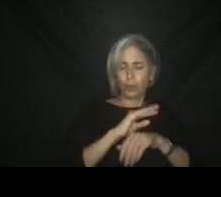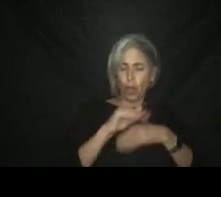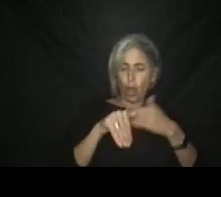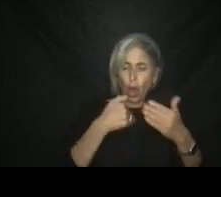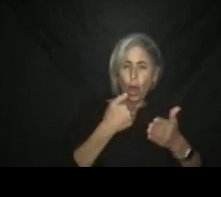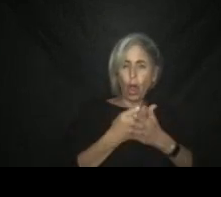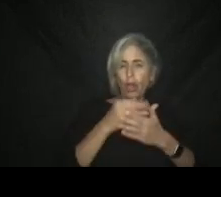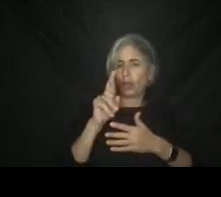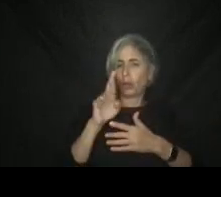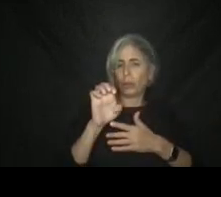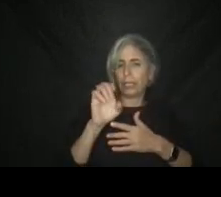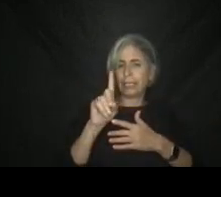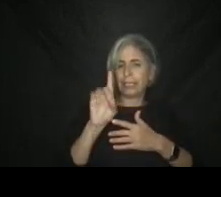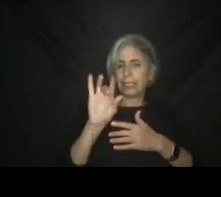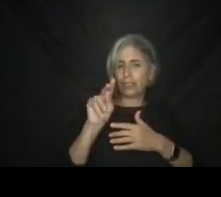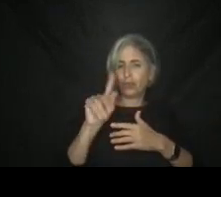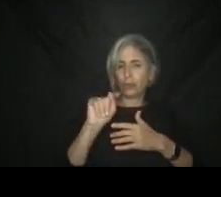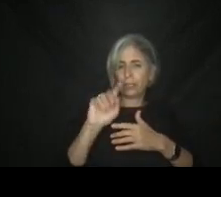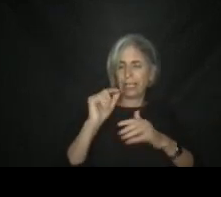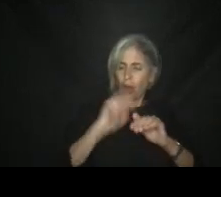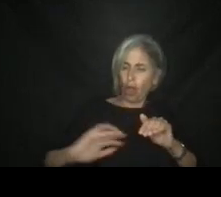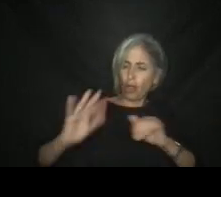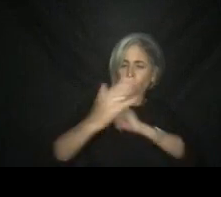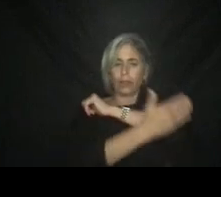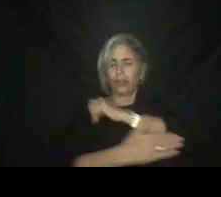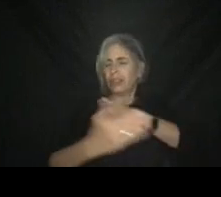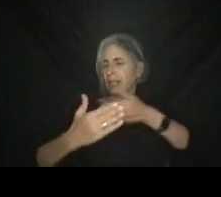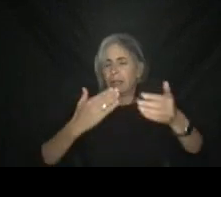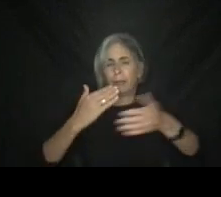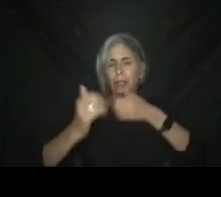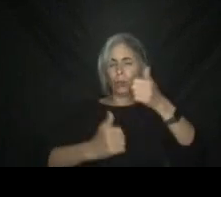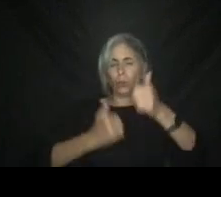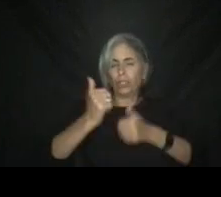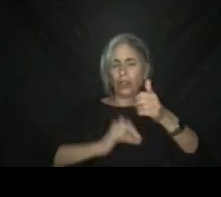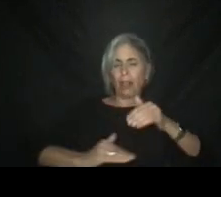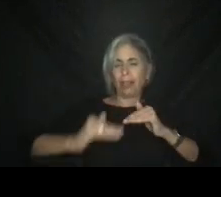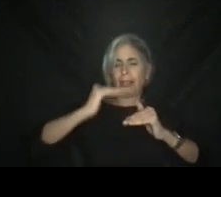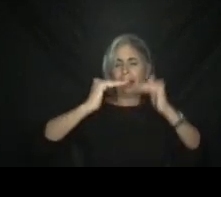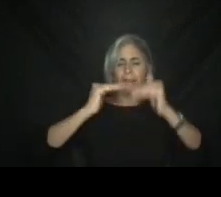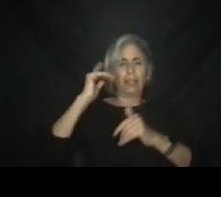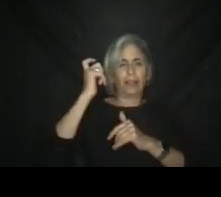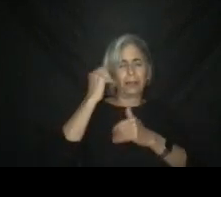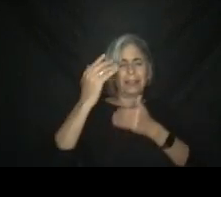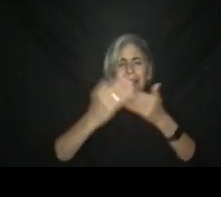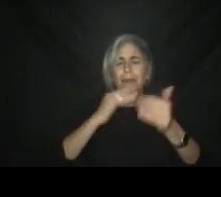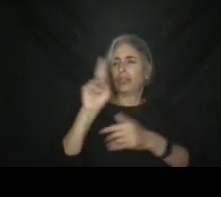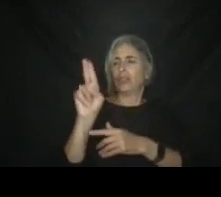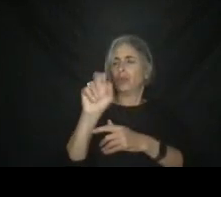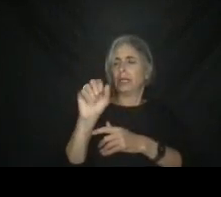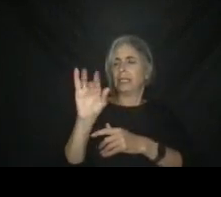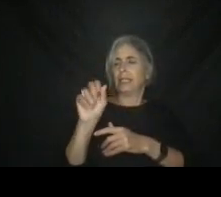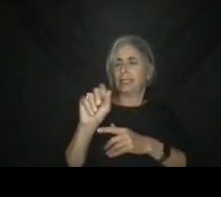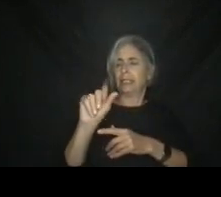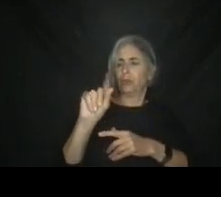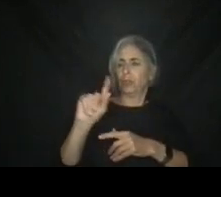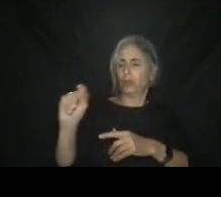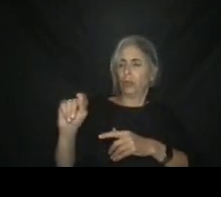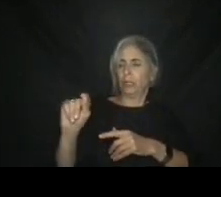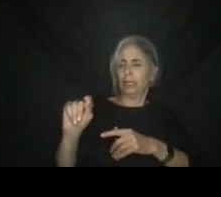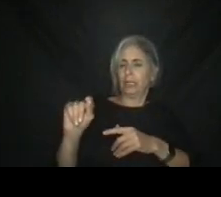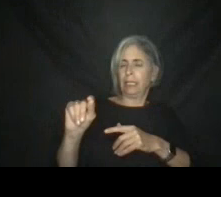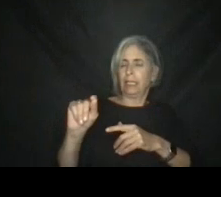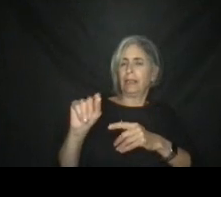efforts across the country, no matter which level of government we're discussing. So specifically, we're talking about the U.S. Census Bureau's 2020 census